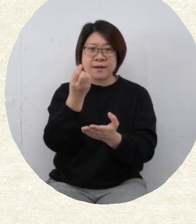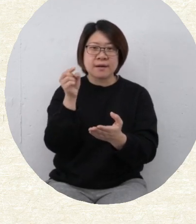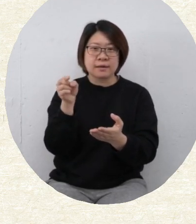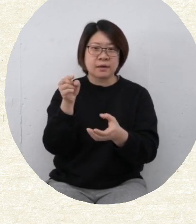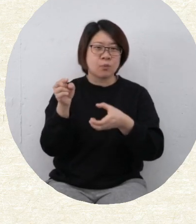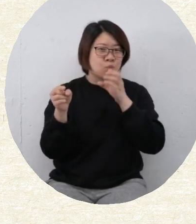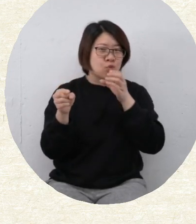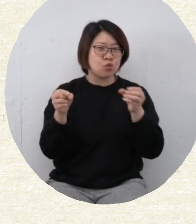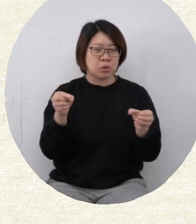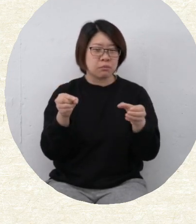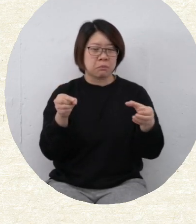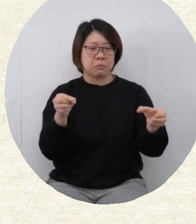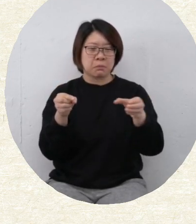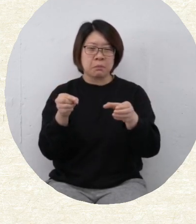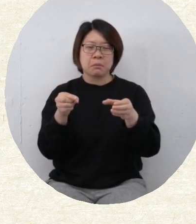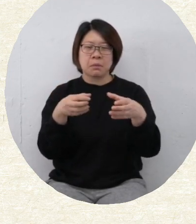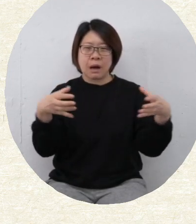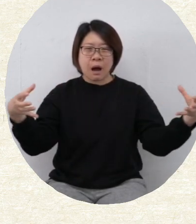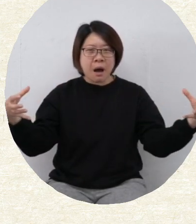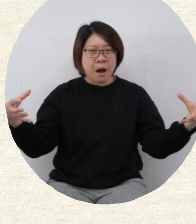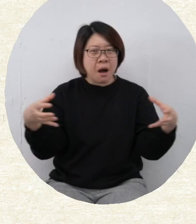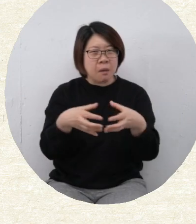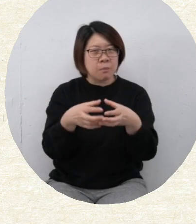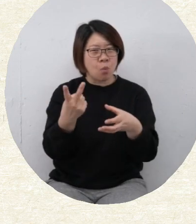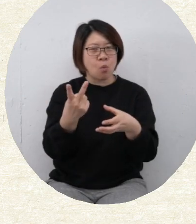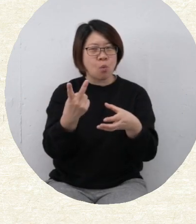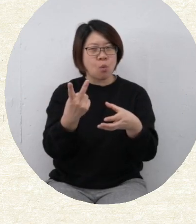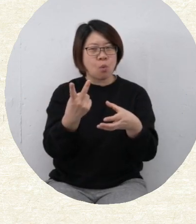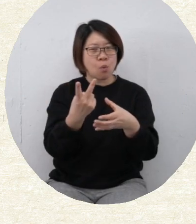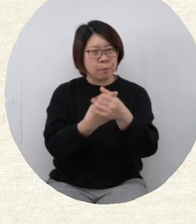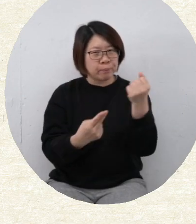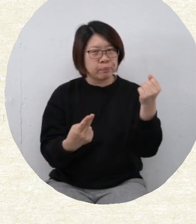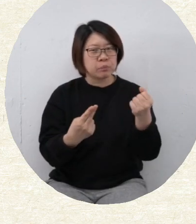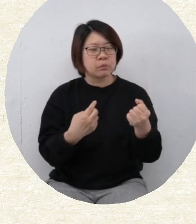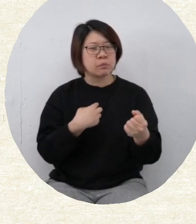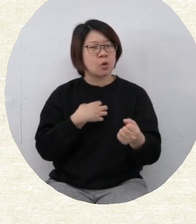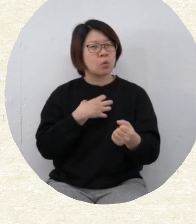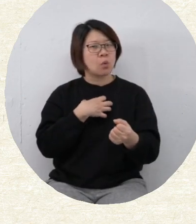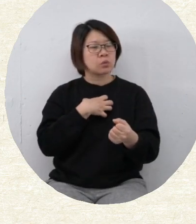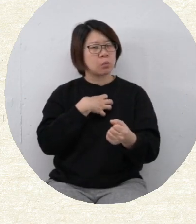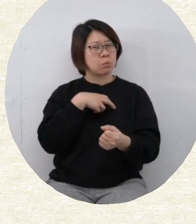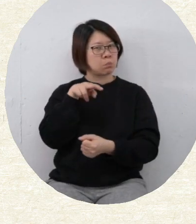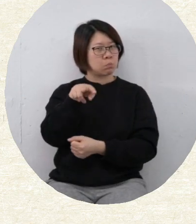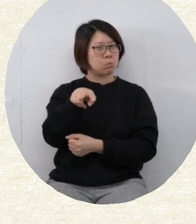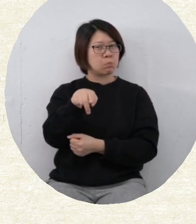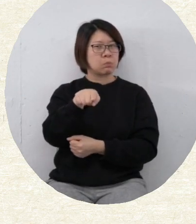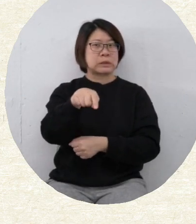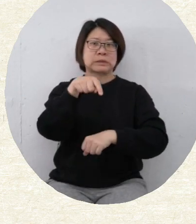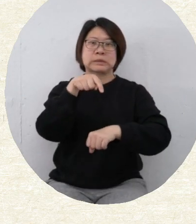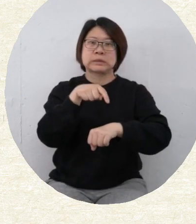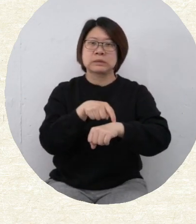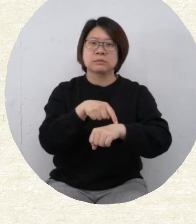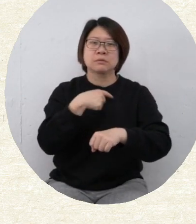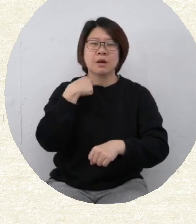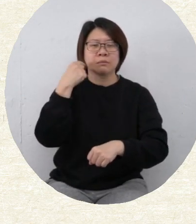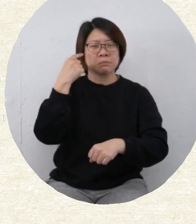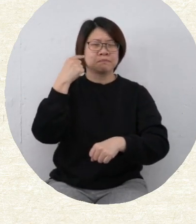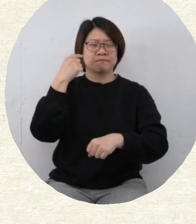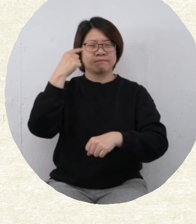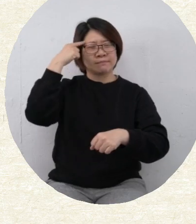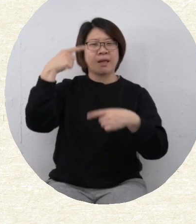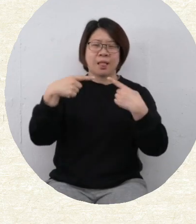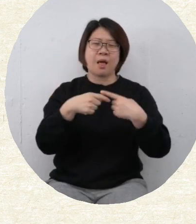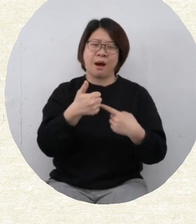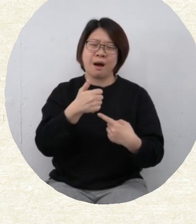packaging. I think especially in Japan. And so I just started to do drawings with the cut